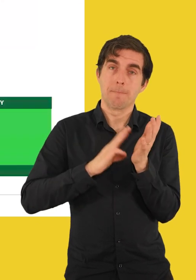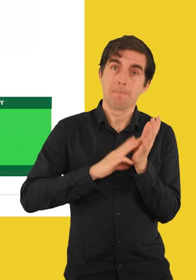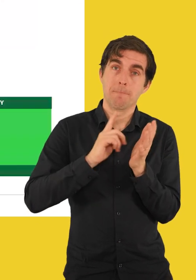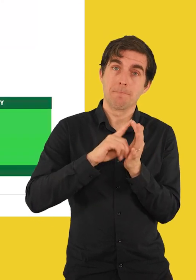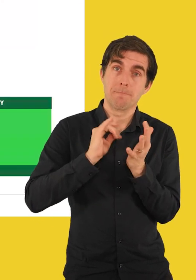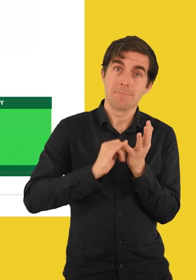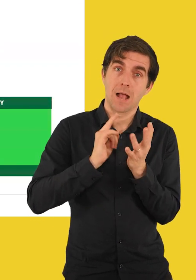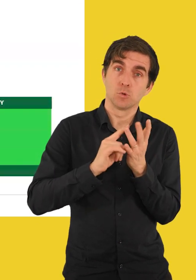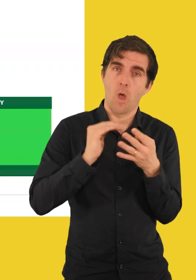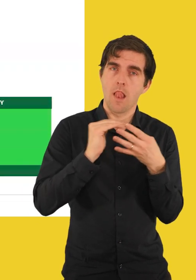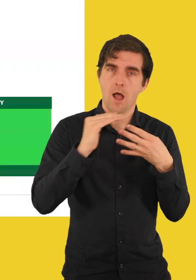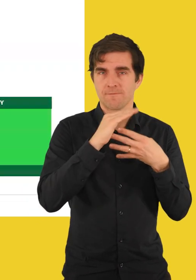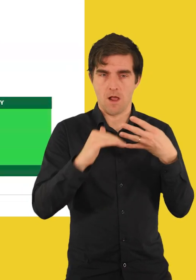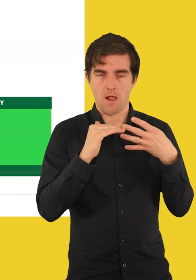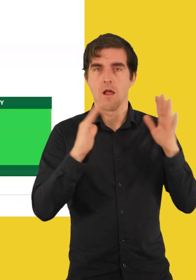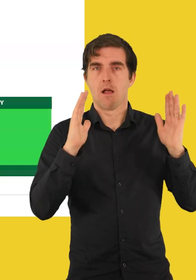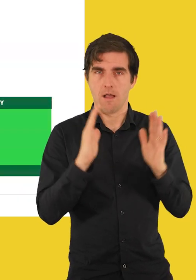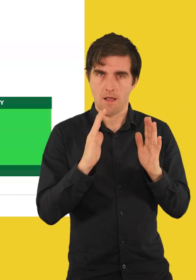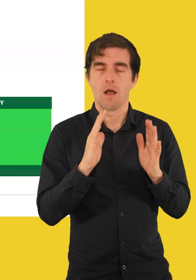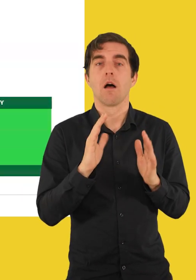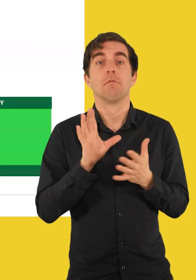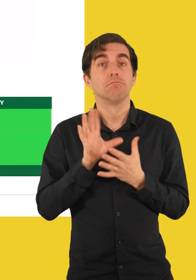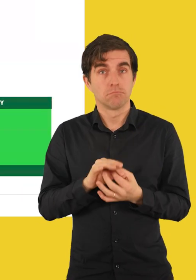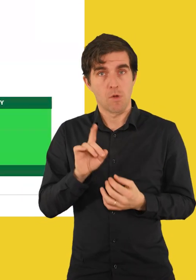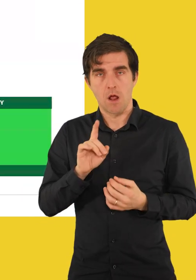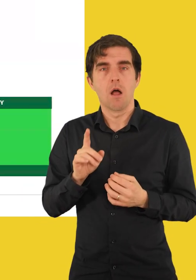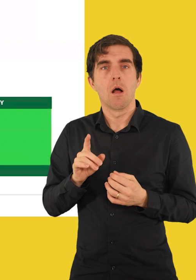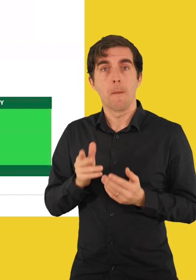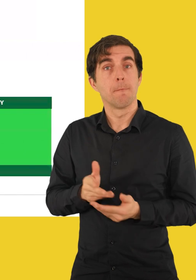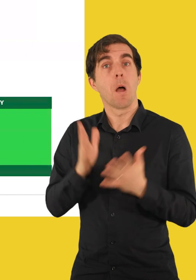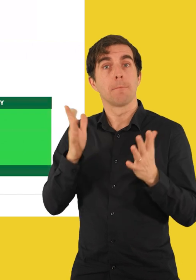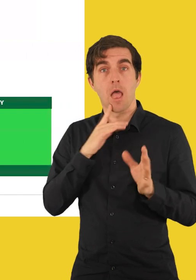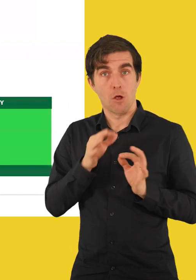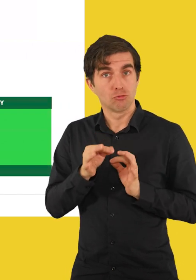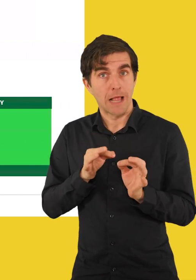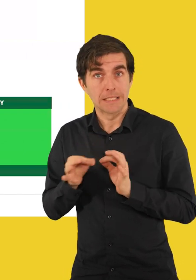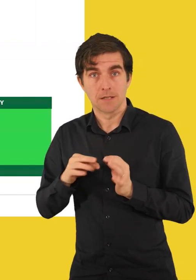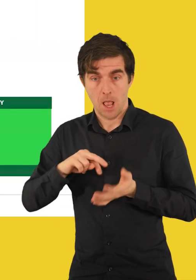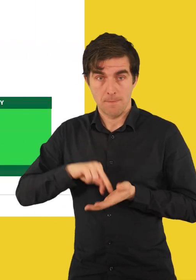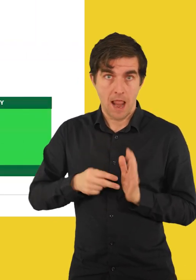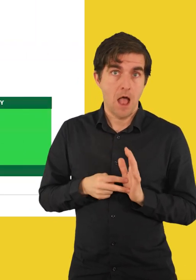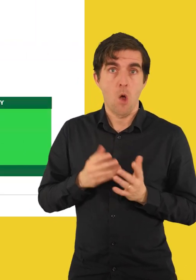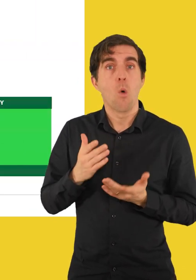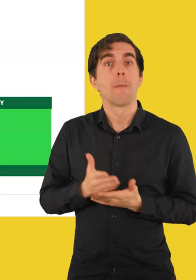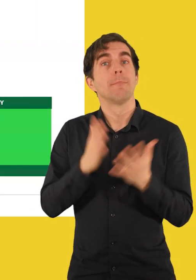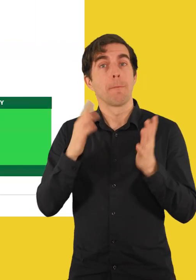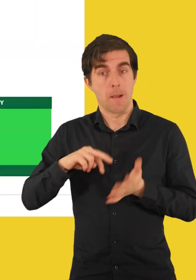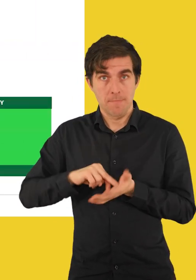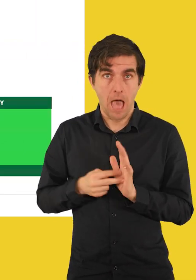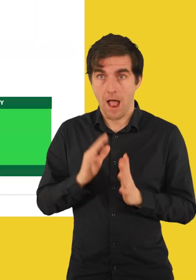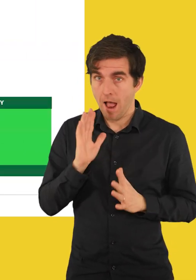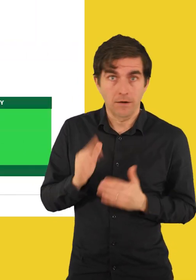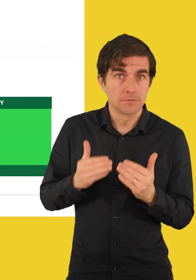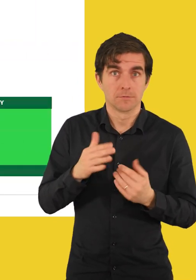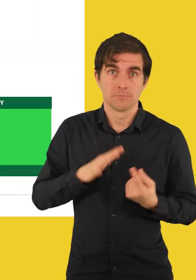also work on the meso level, which refers to the level with public strategies